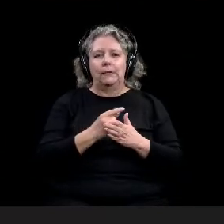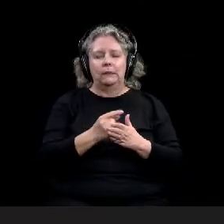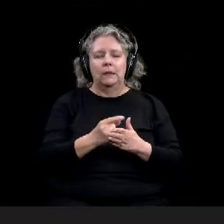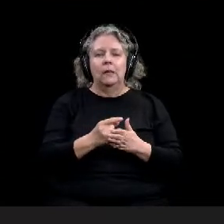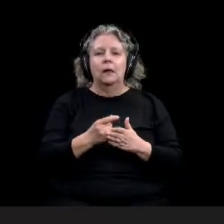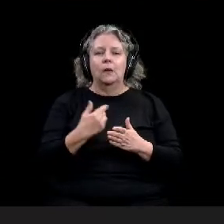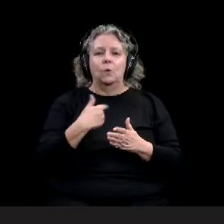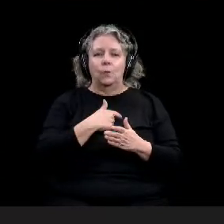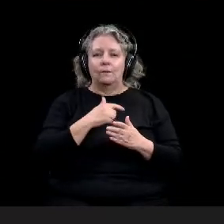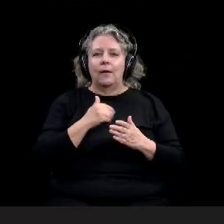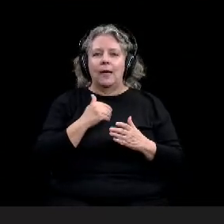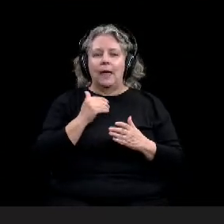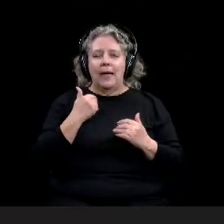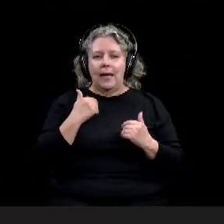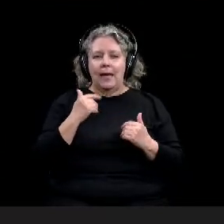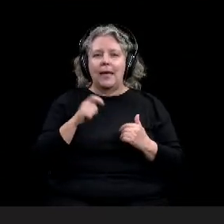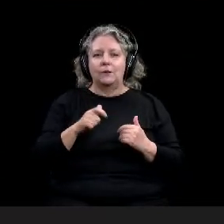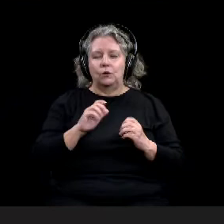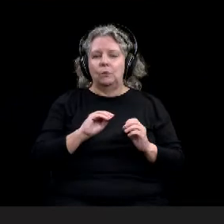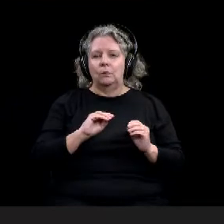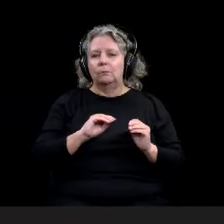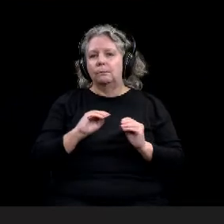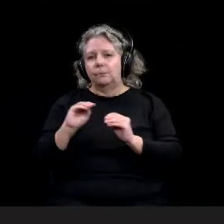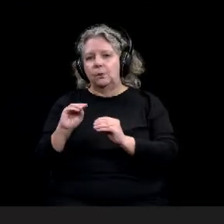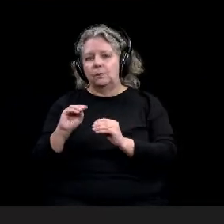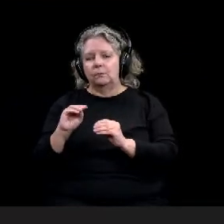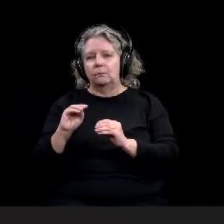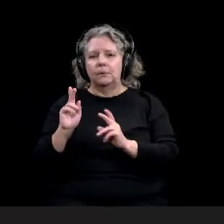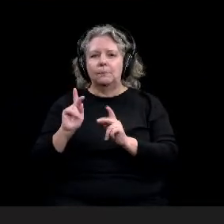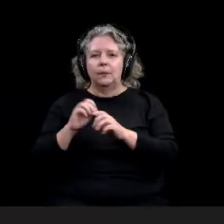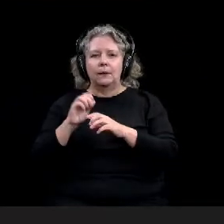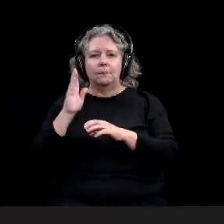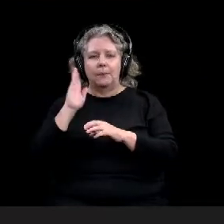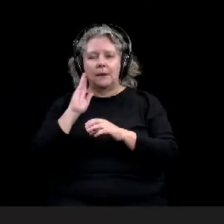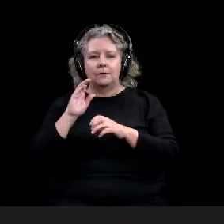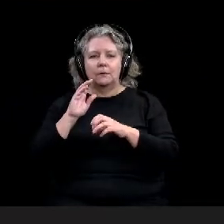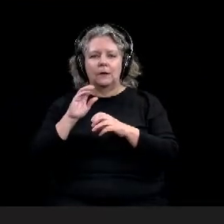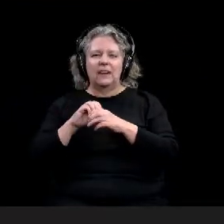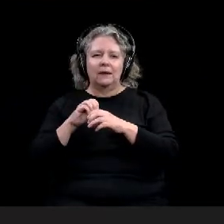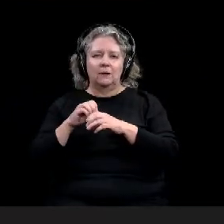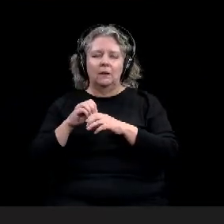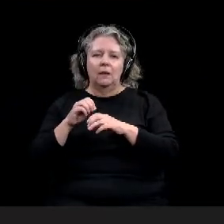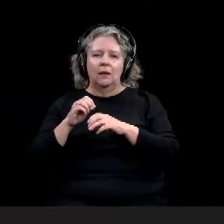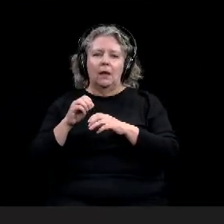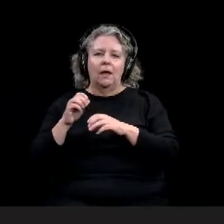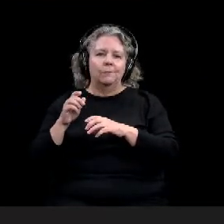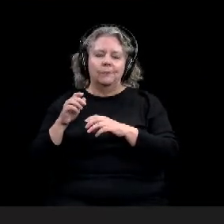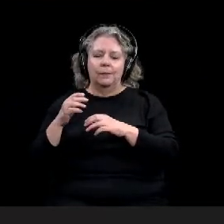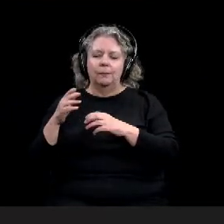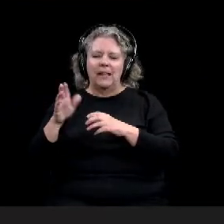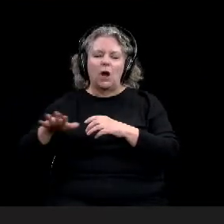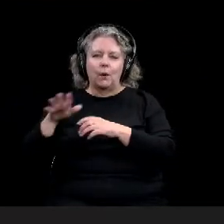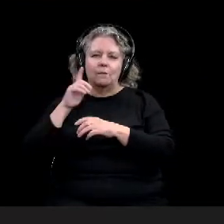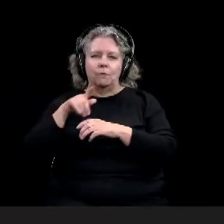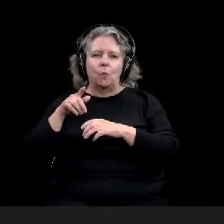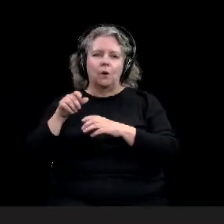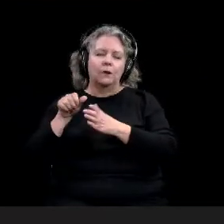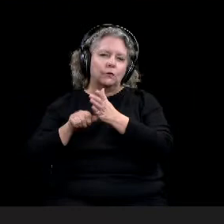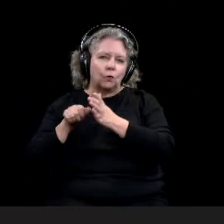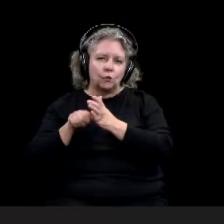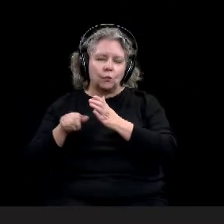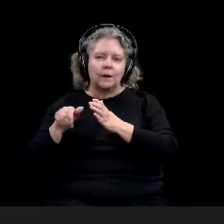as well, and we've even had some intensive care patients on the floor to help care for some of these patients who become critically ill with